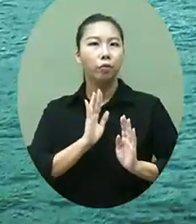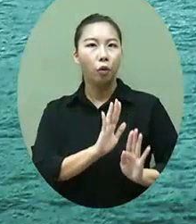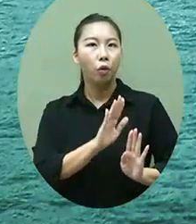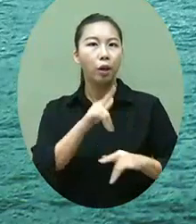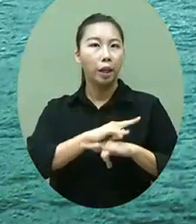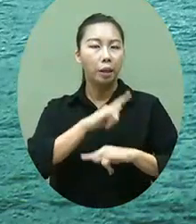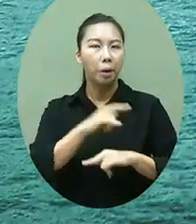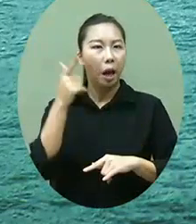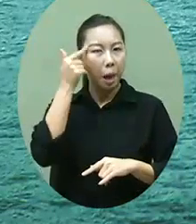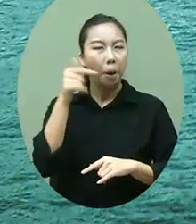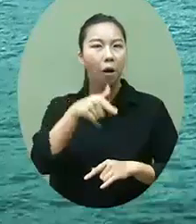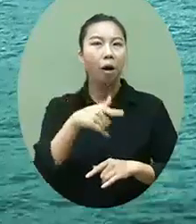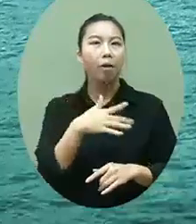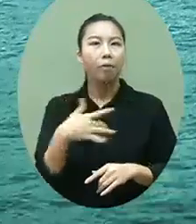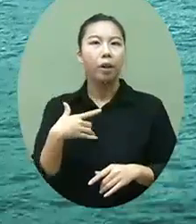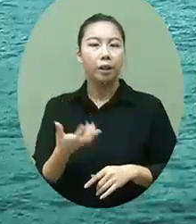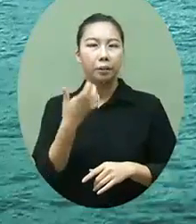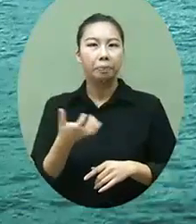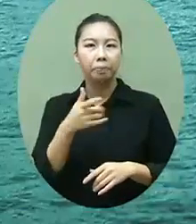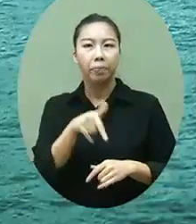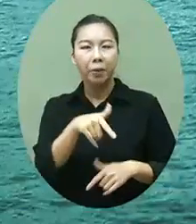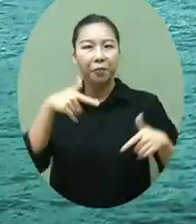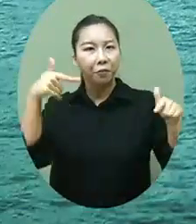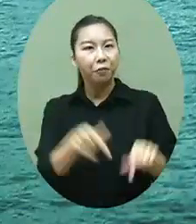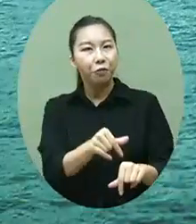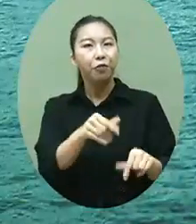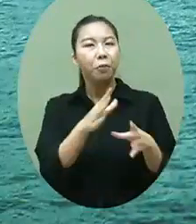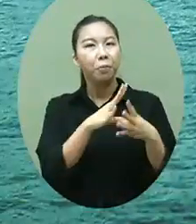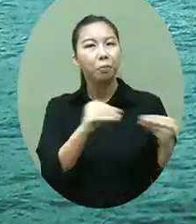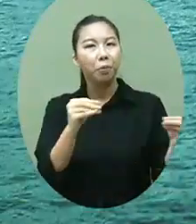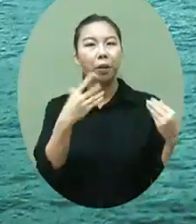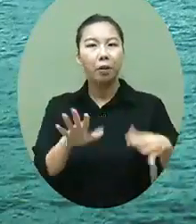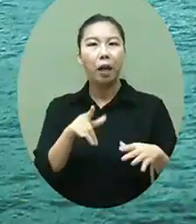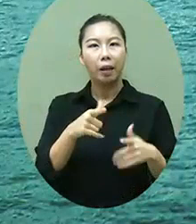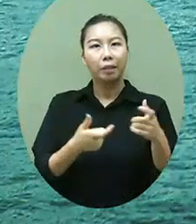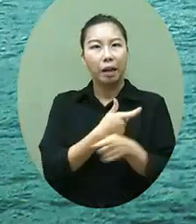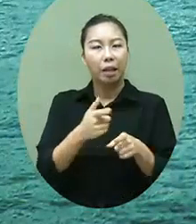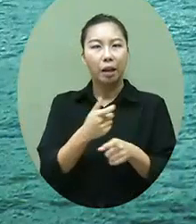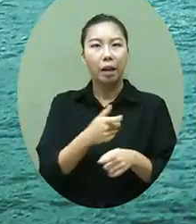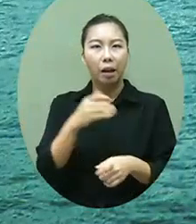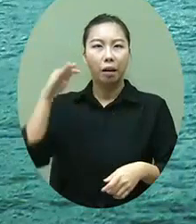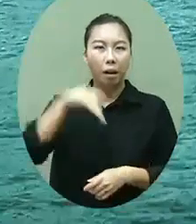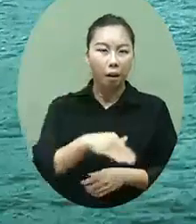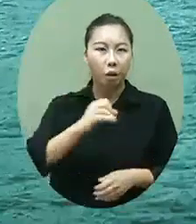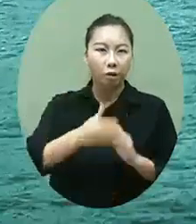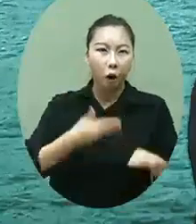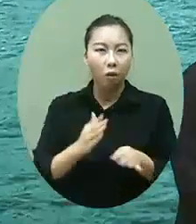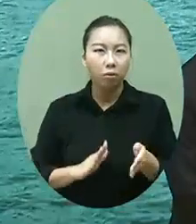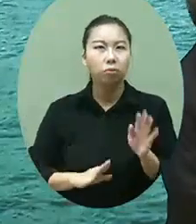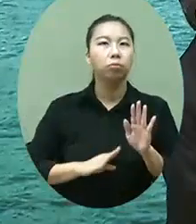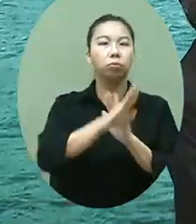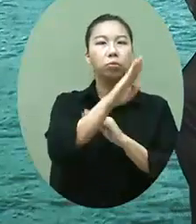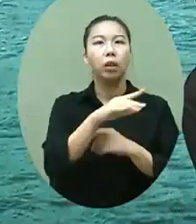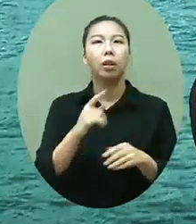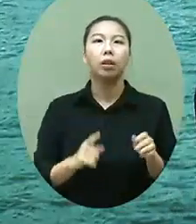die down soon and the economy will soon pick up. and there will be, hopefully, no need for the